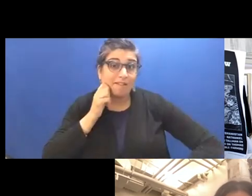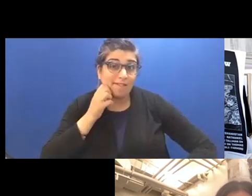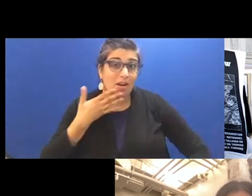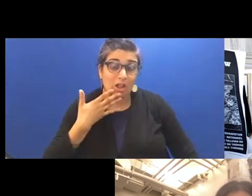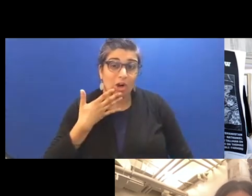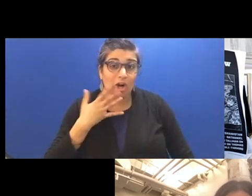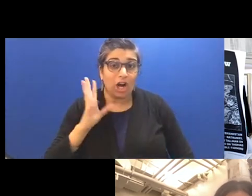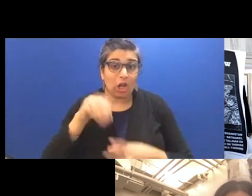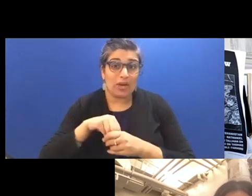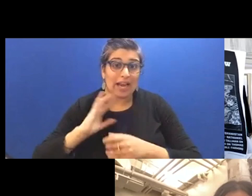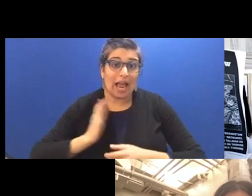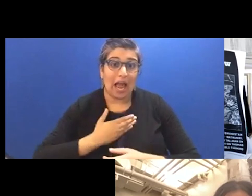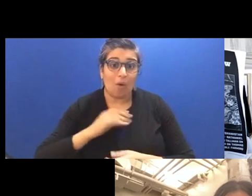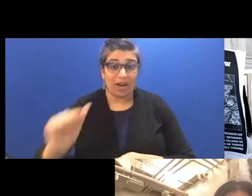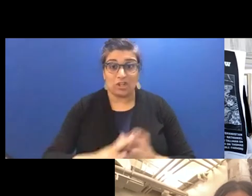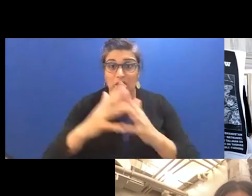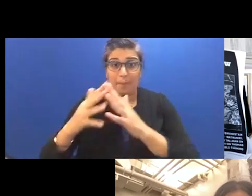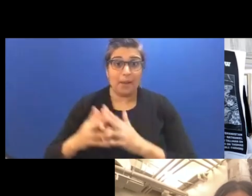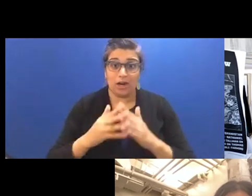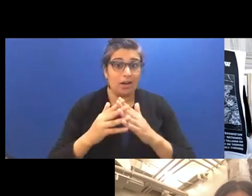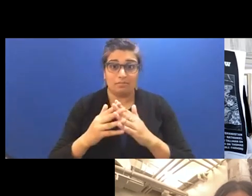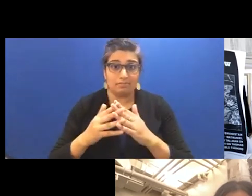our Asian American